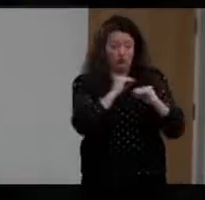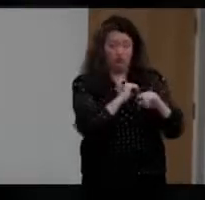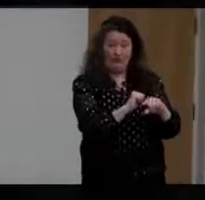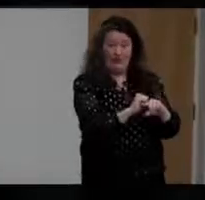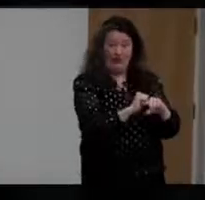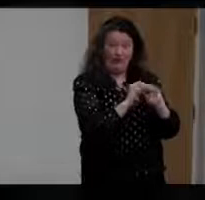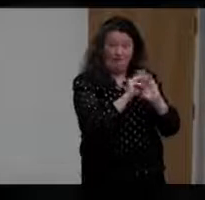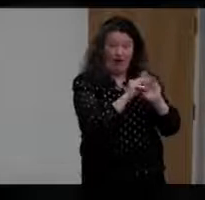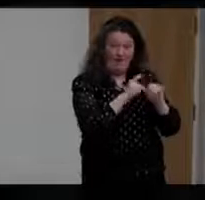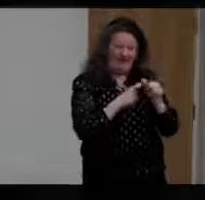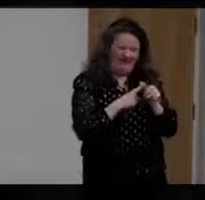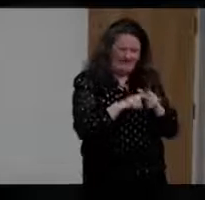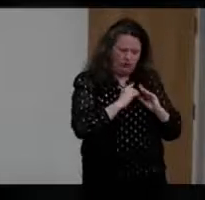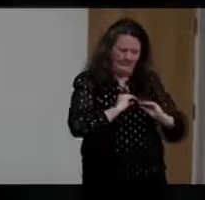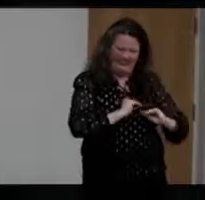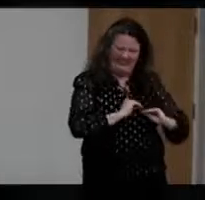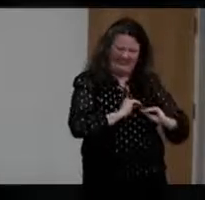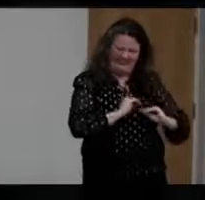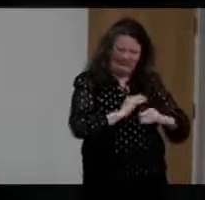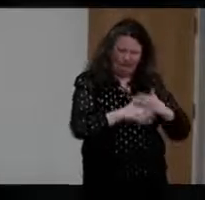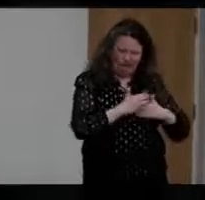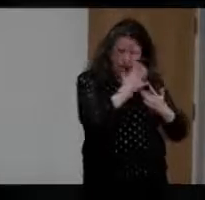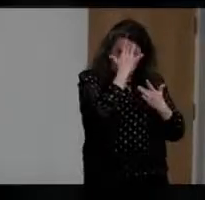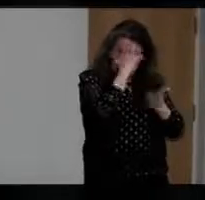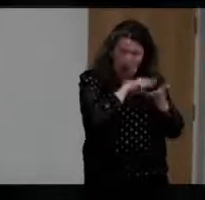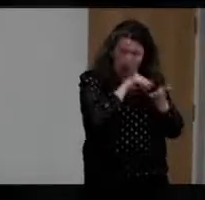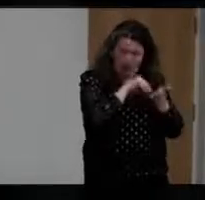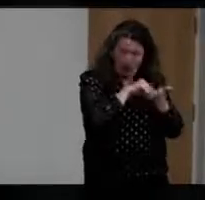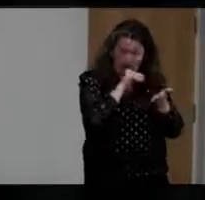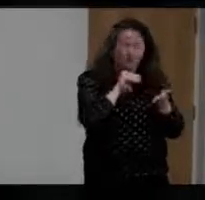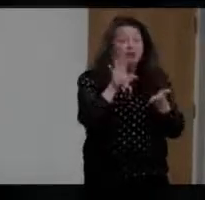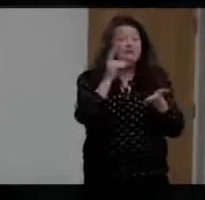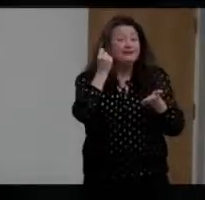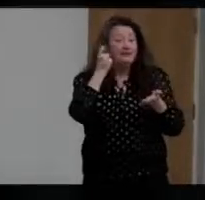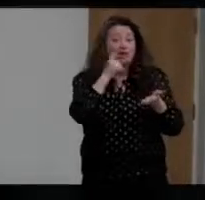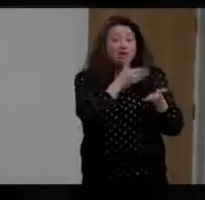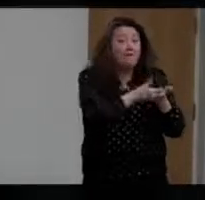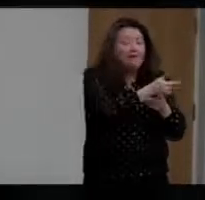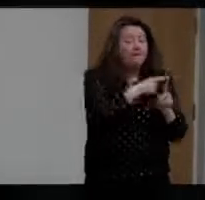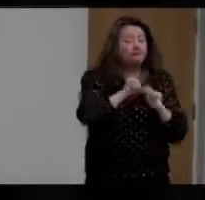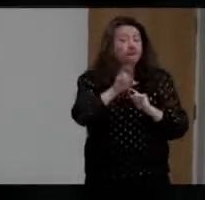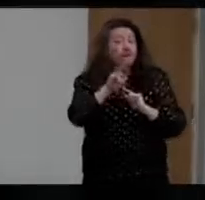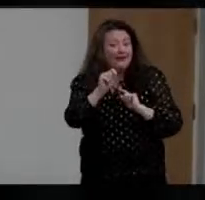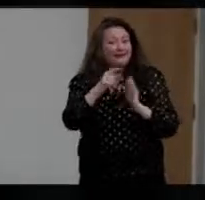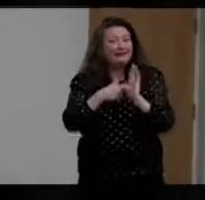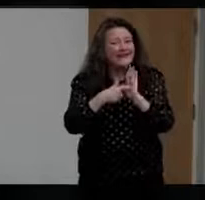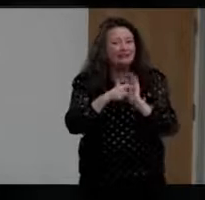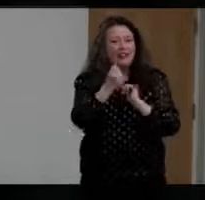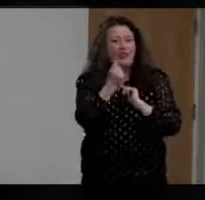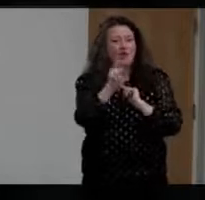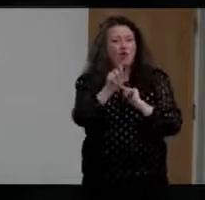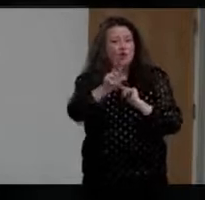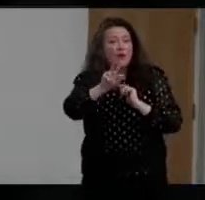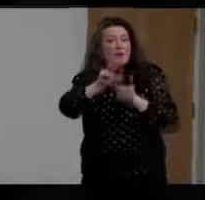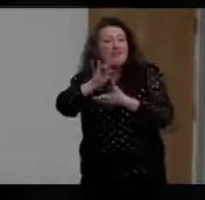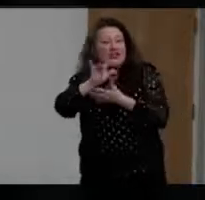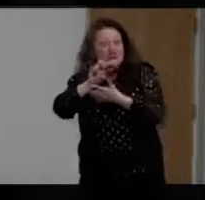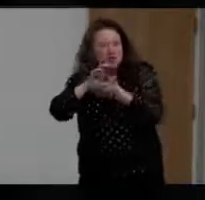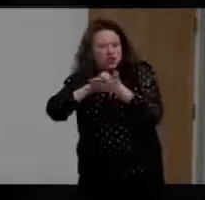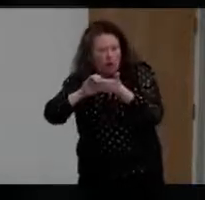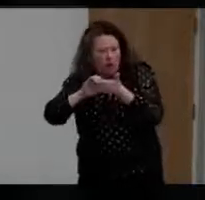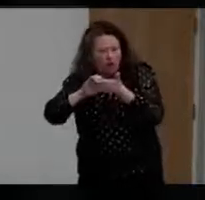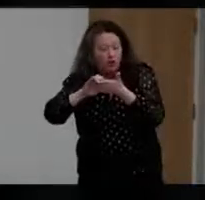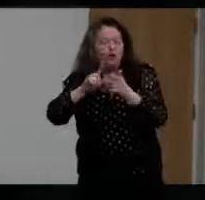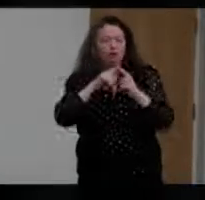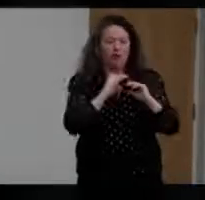scratch, we wouldn't buy the equipment, it'd be too expensive, but just to rent the equipment on Amazon would cost $11.3 million to do one